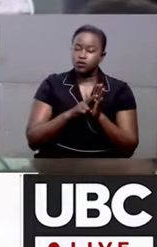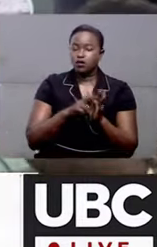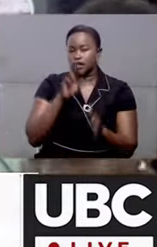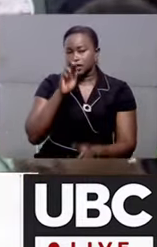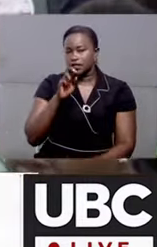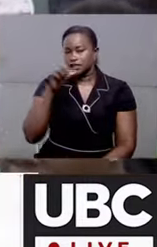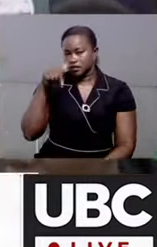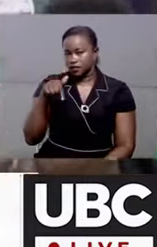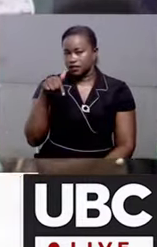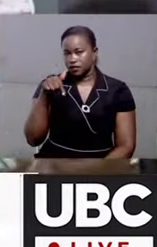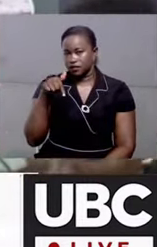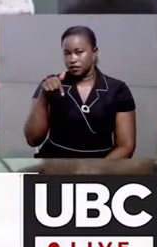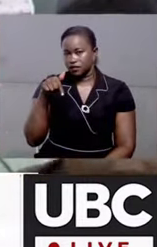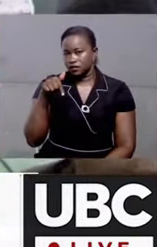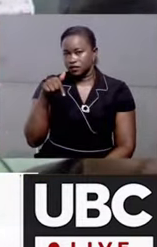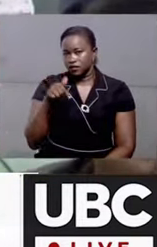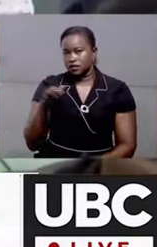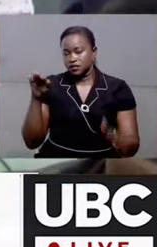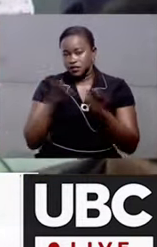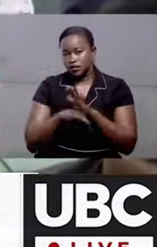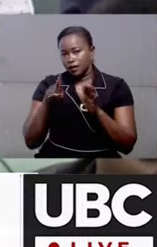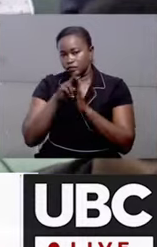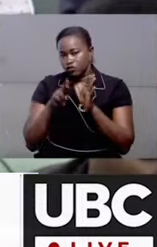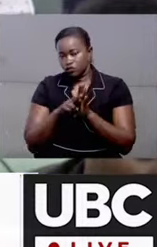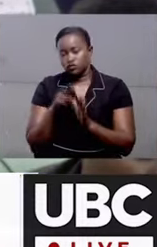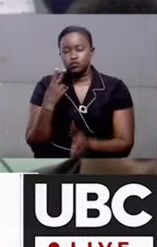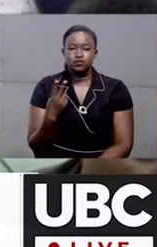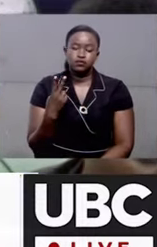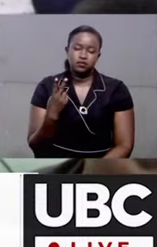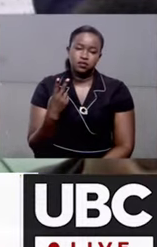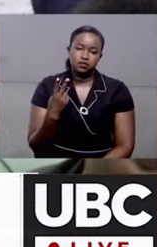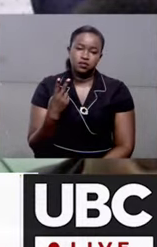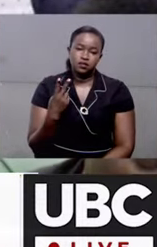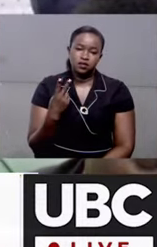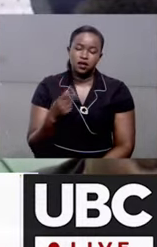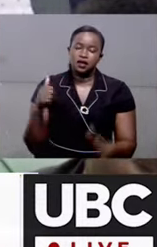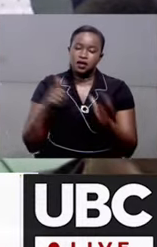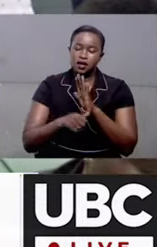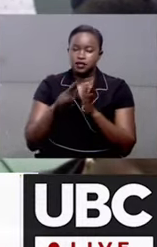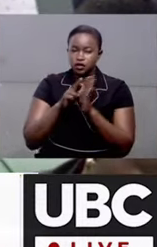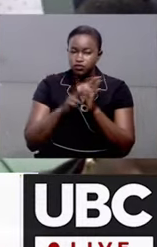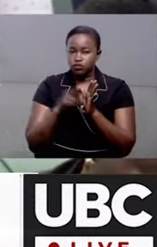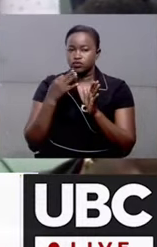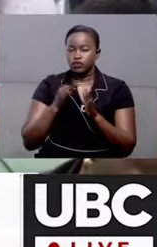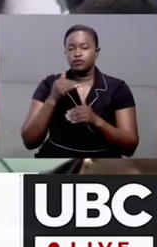87, Sub Rule 2, of our rules of procedure,